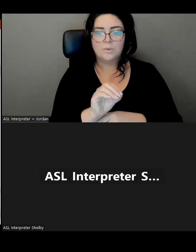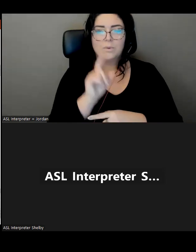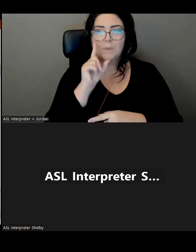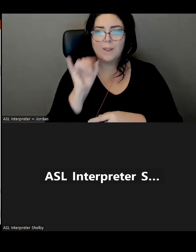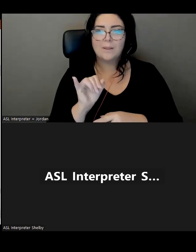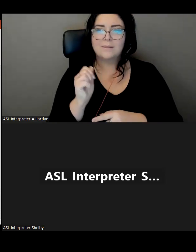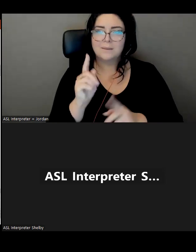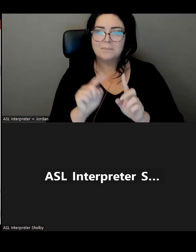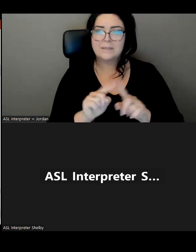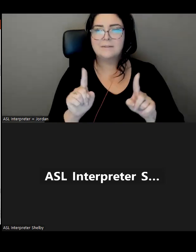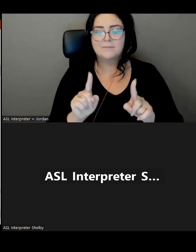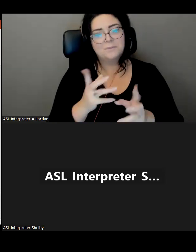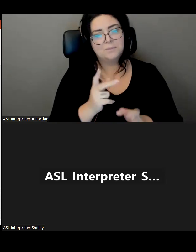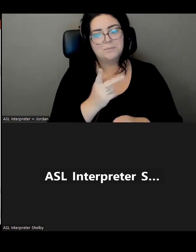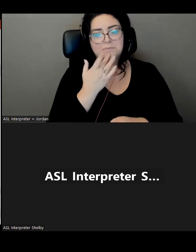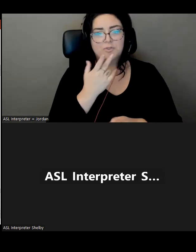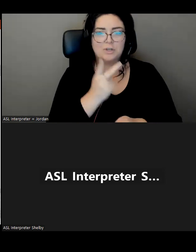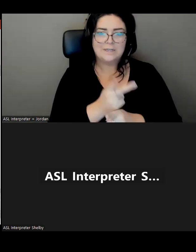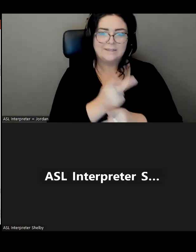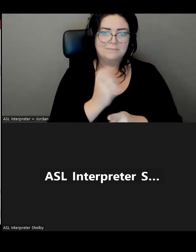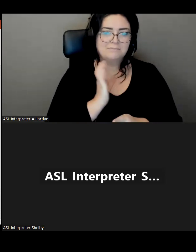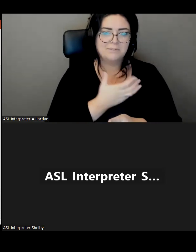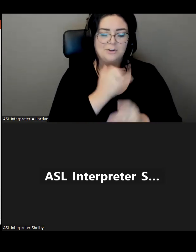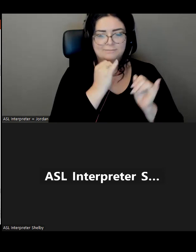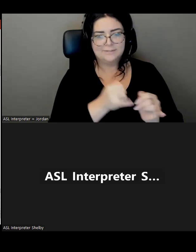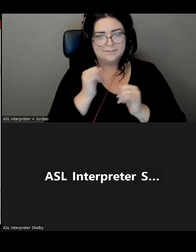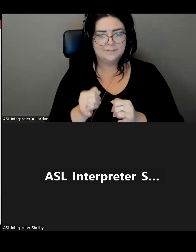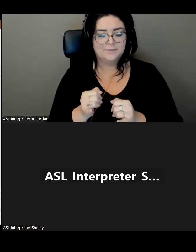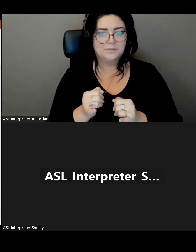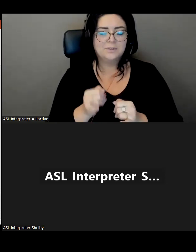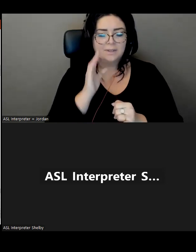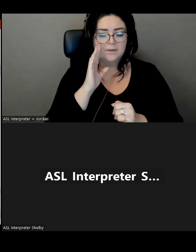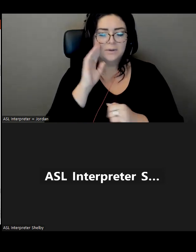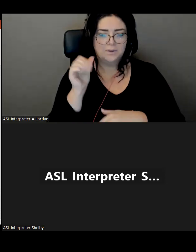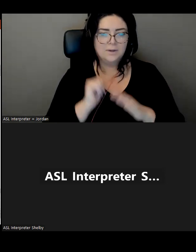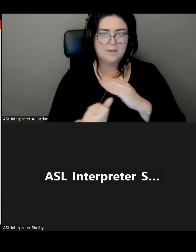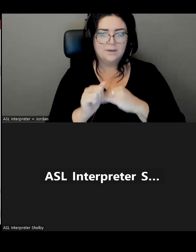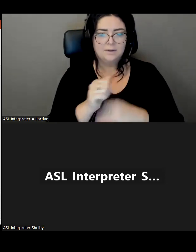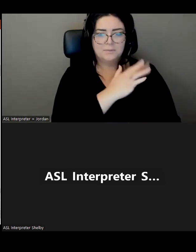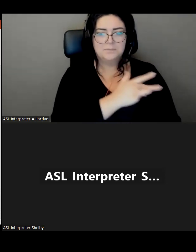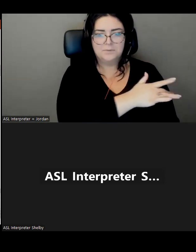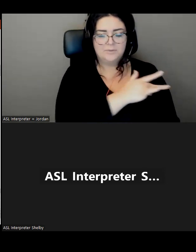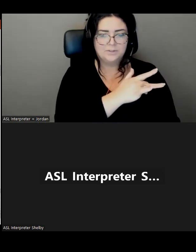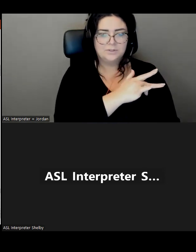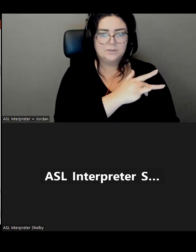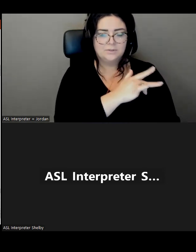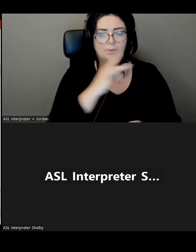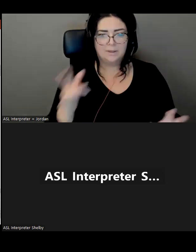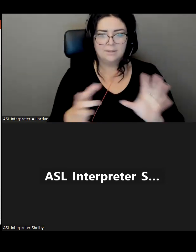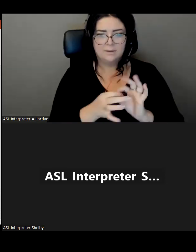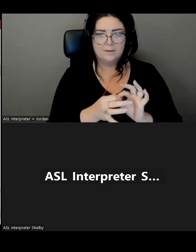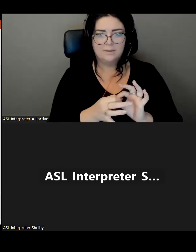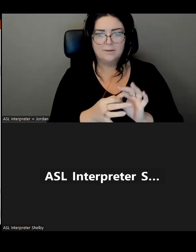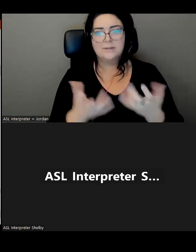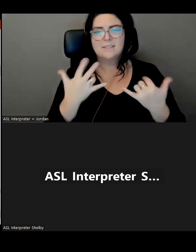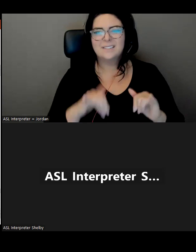our unique logos, and while we are sort of provincial in terms of connection, we